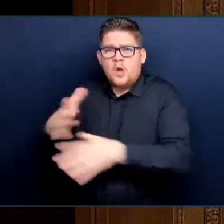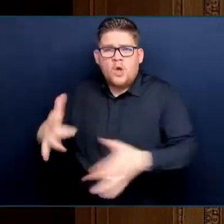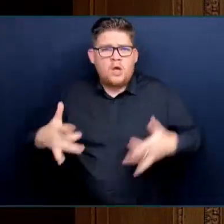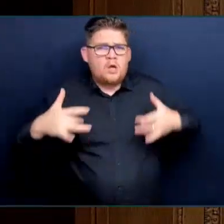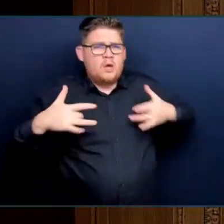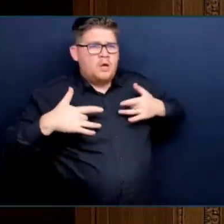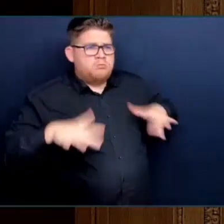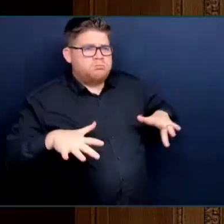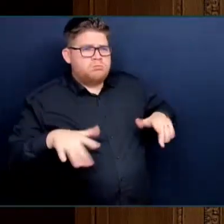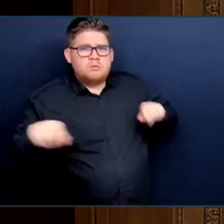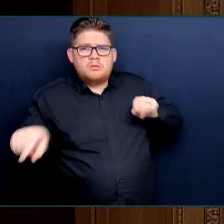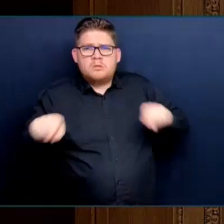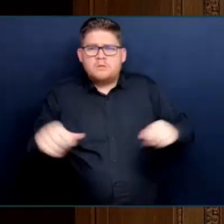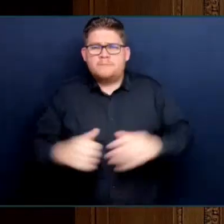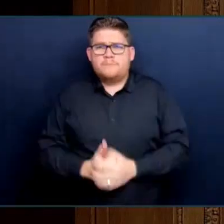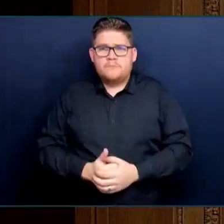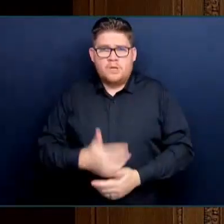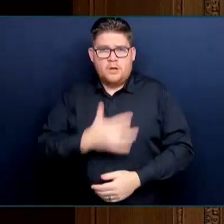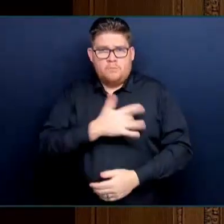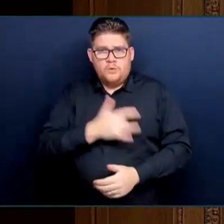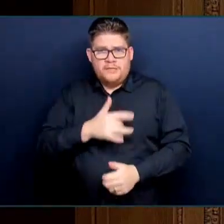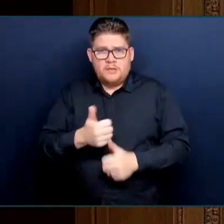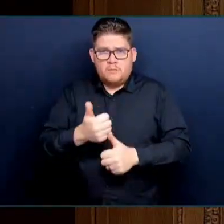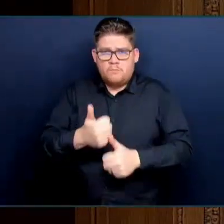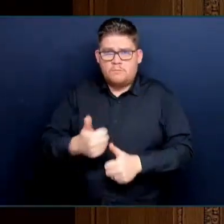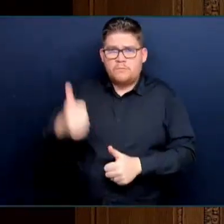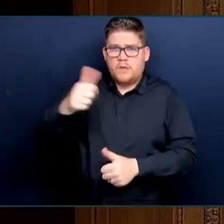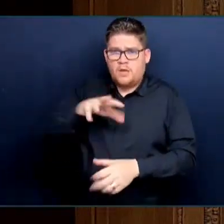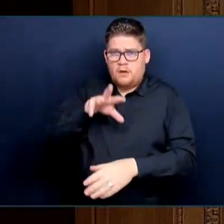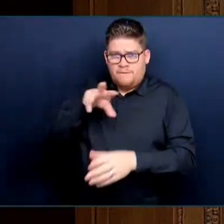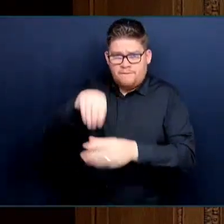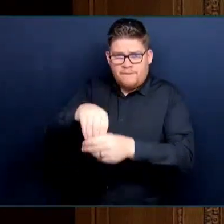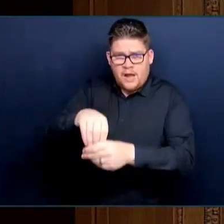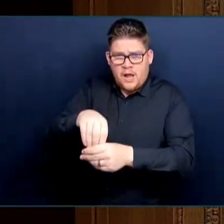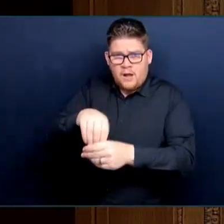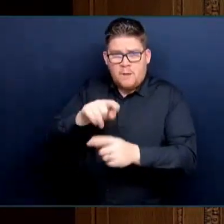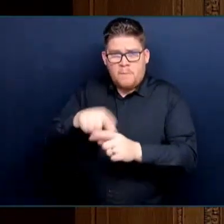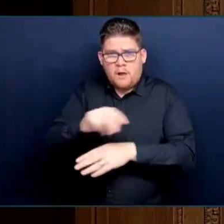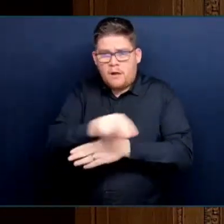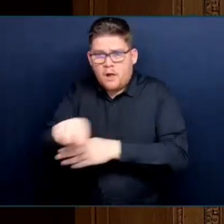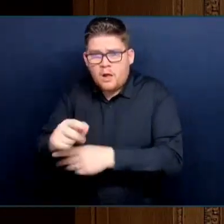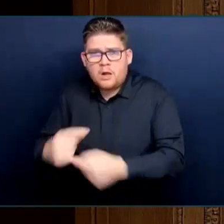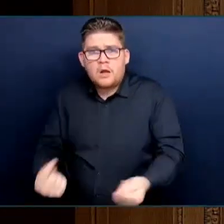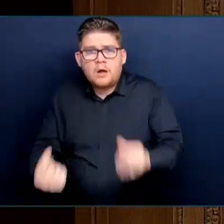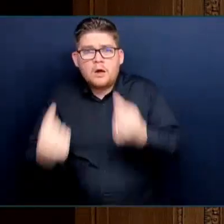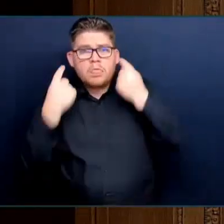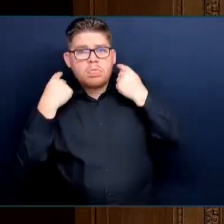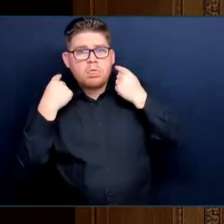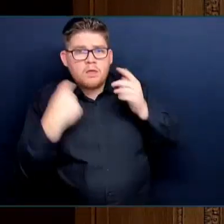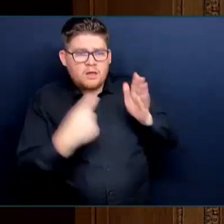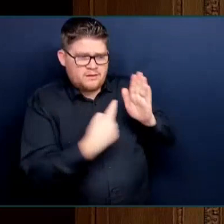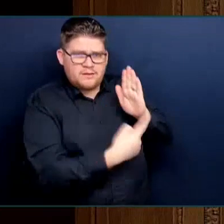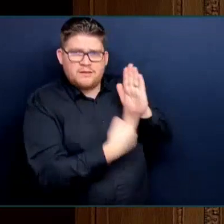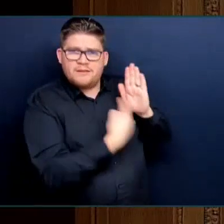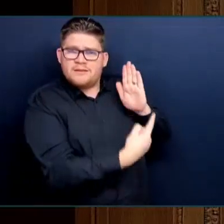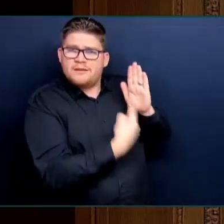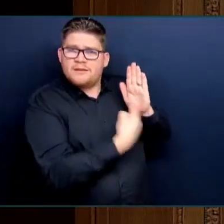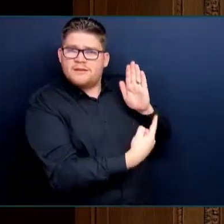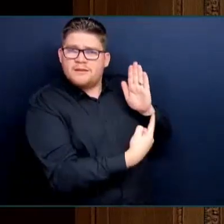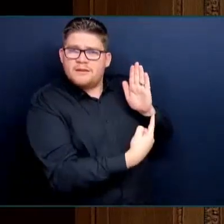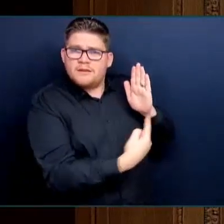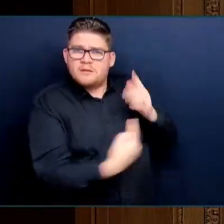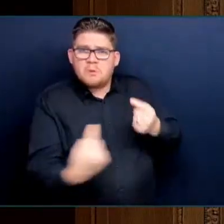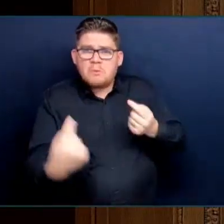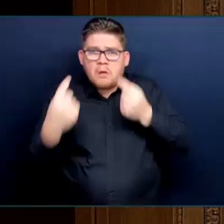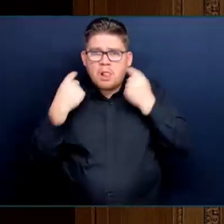simply asleep at the switch and let this incredible provision slide by to the detriment of the Surrey taxpayers? Or